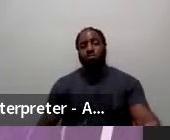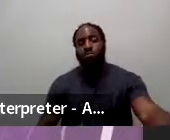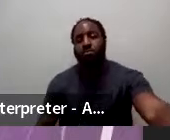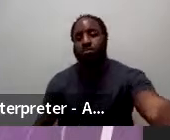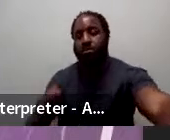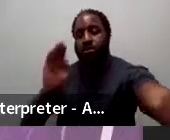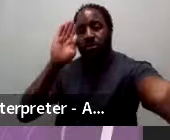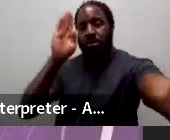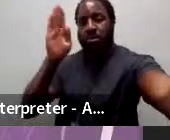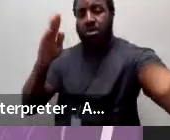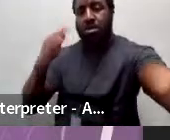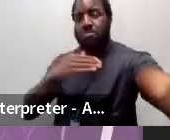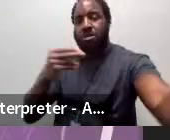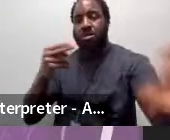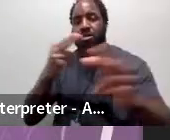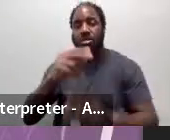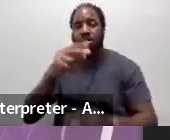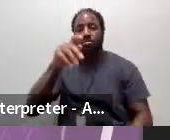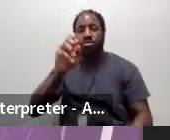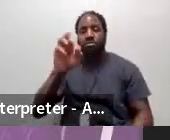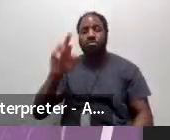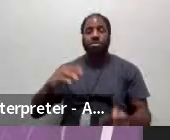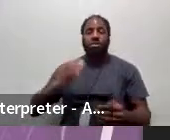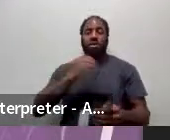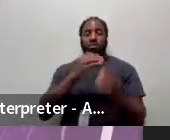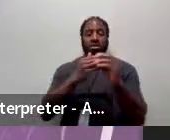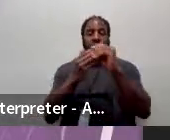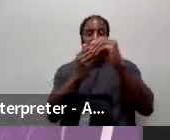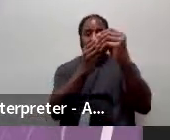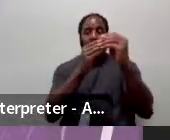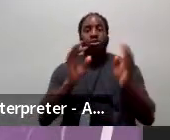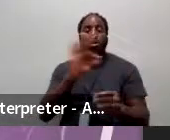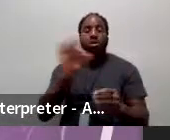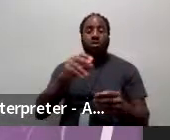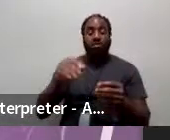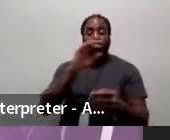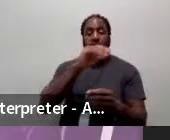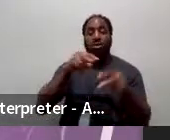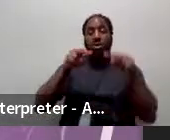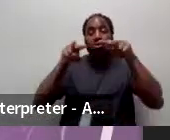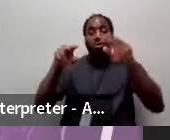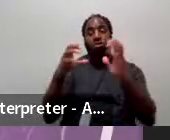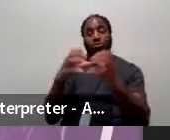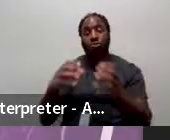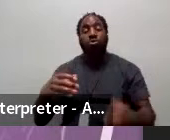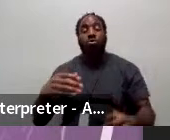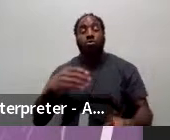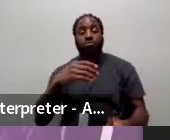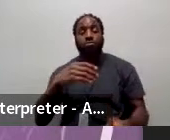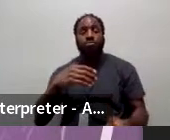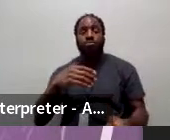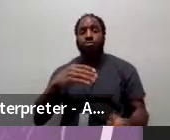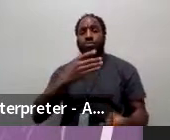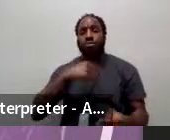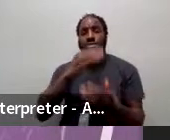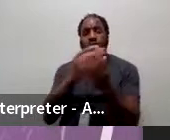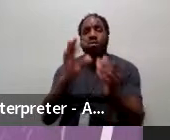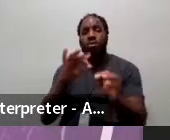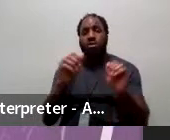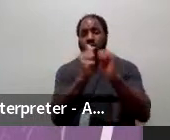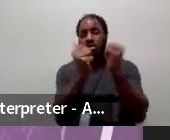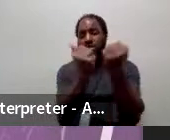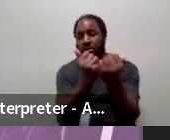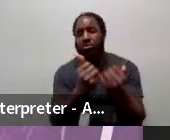Hi, my name is Peter Hamilton. I'm a member of leadership for Parkchester Watch Group. We are a renters and owners association for Parkchester North and